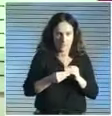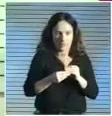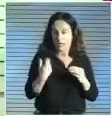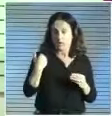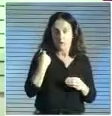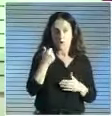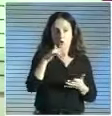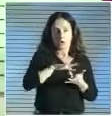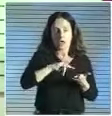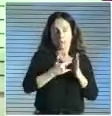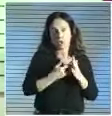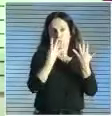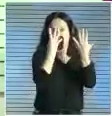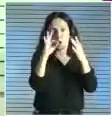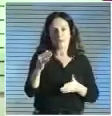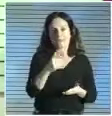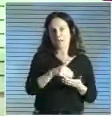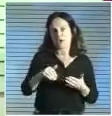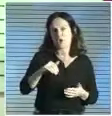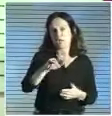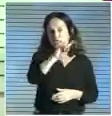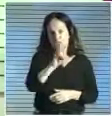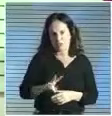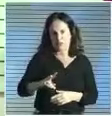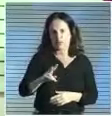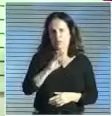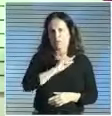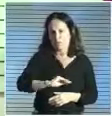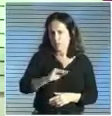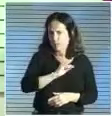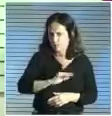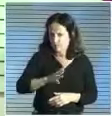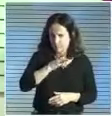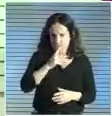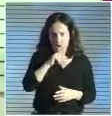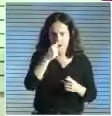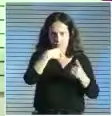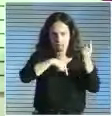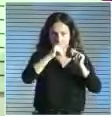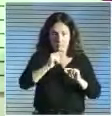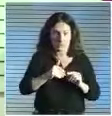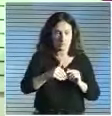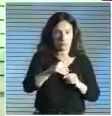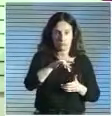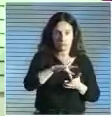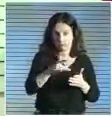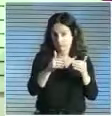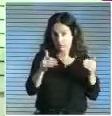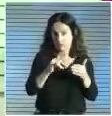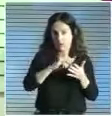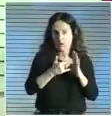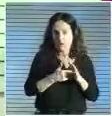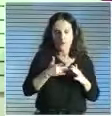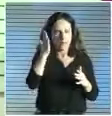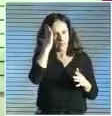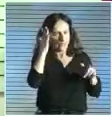cost structure, they're going to look at the guest rooms as, you know, the biggest component of that and the most product